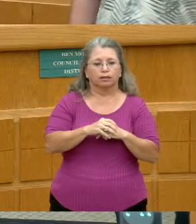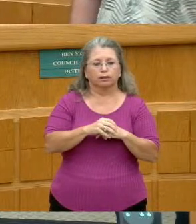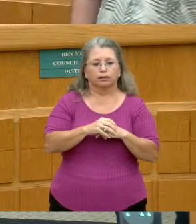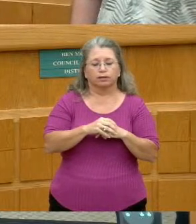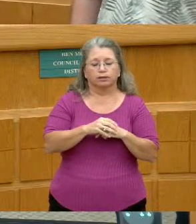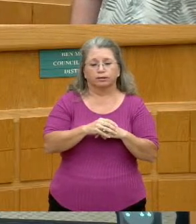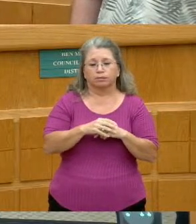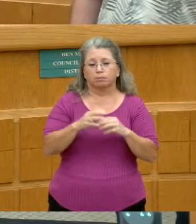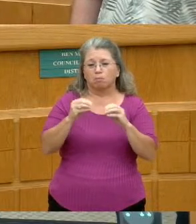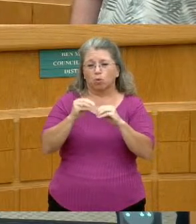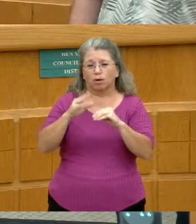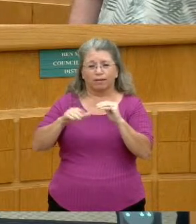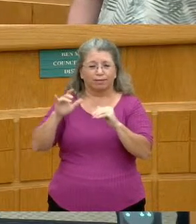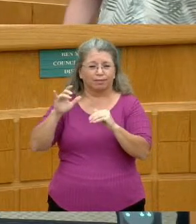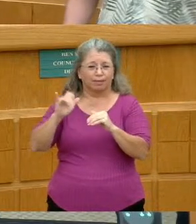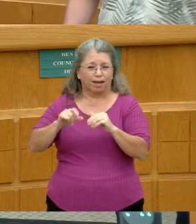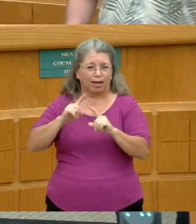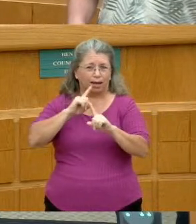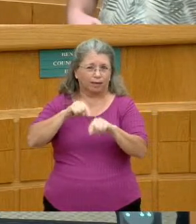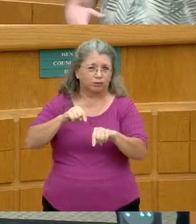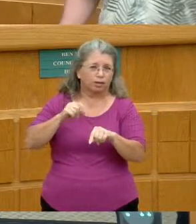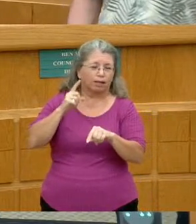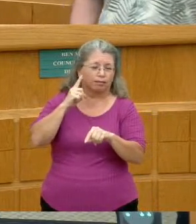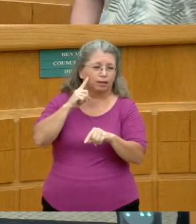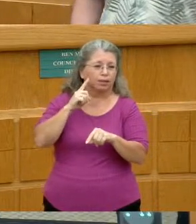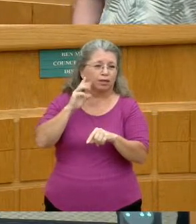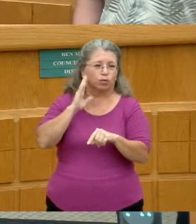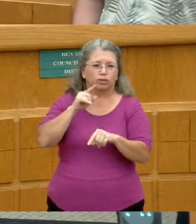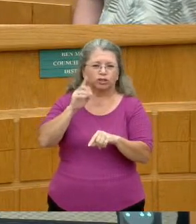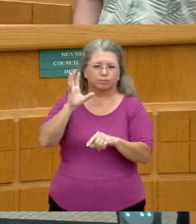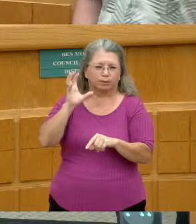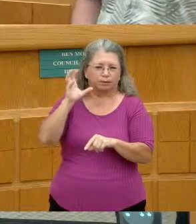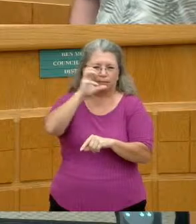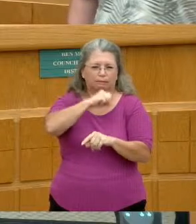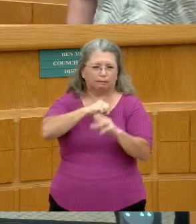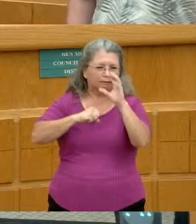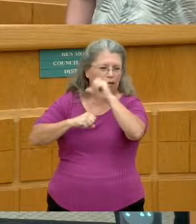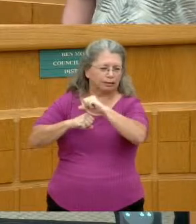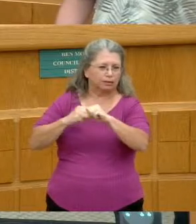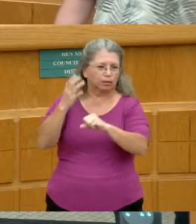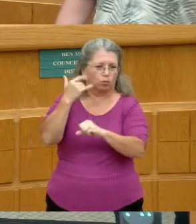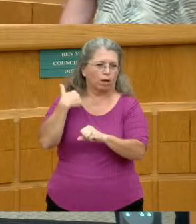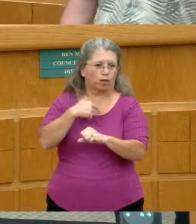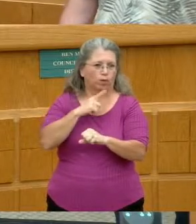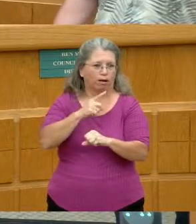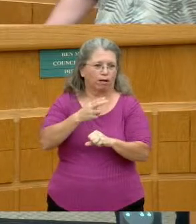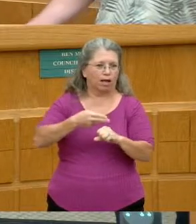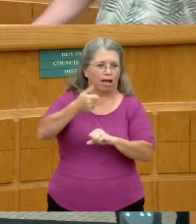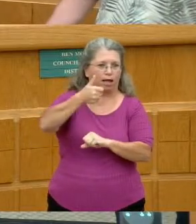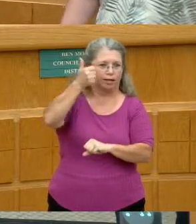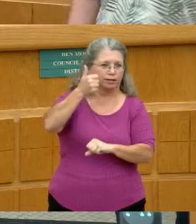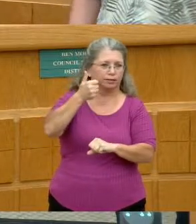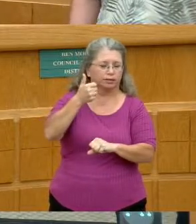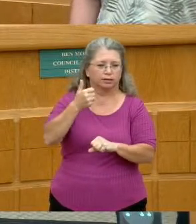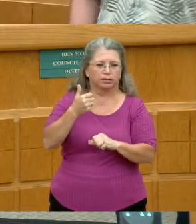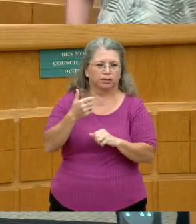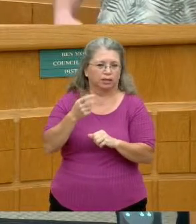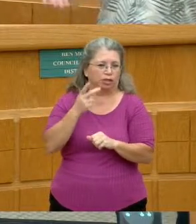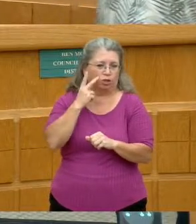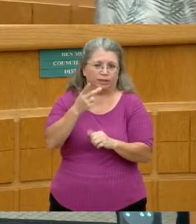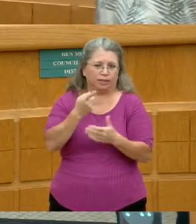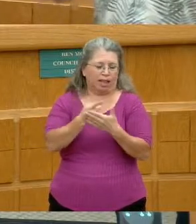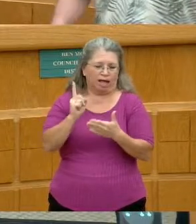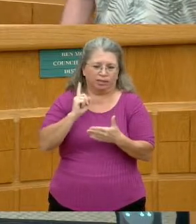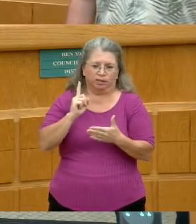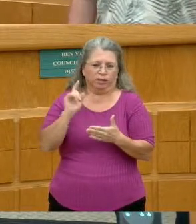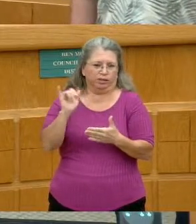at this point, speculation to know why exactly here we were the highest, and we accelerated the fastest, as you saw last week, and